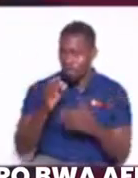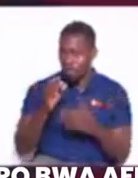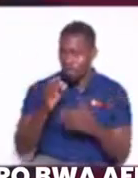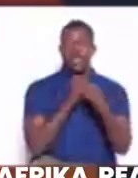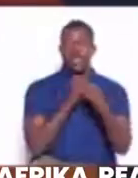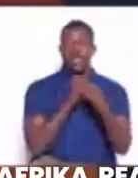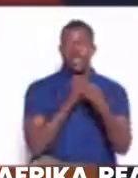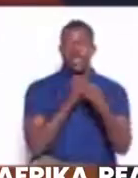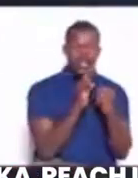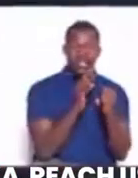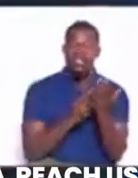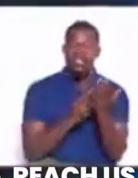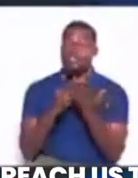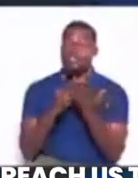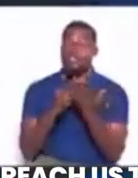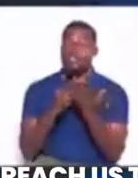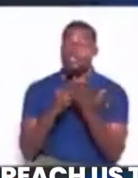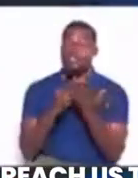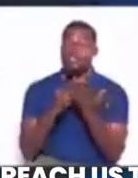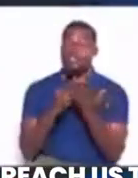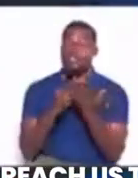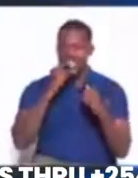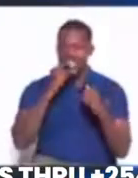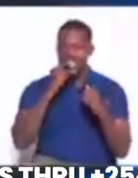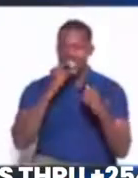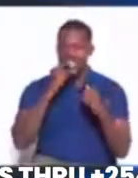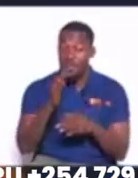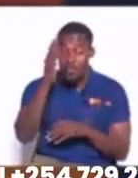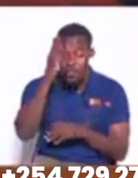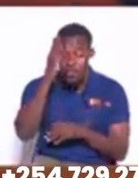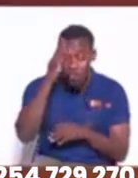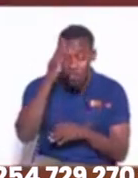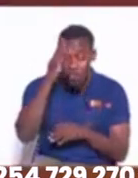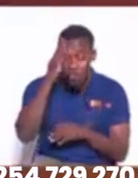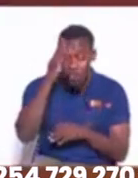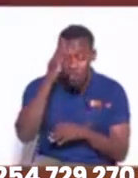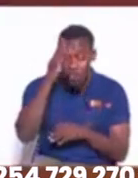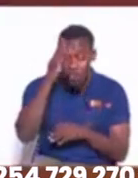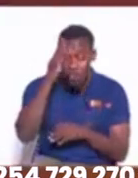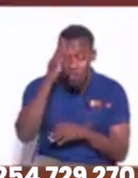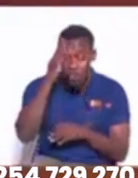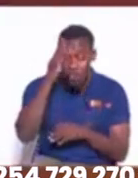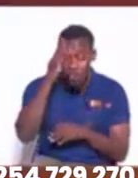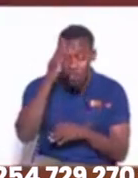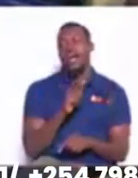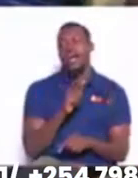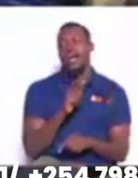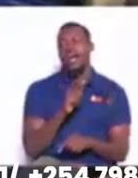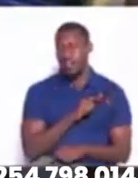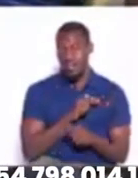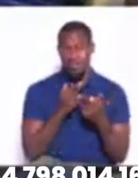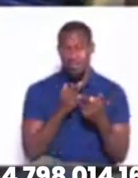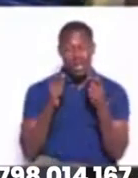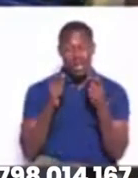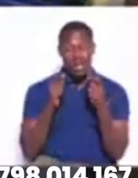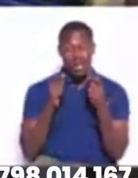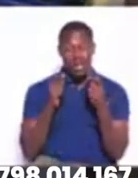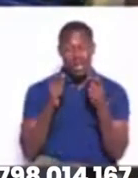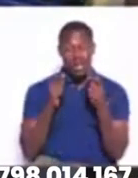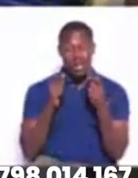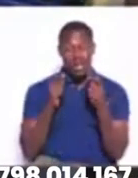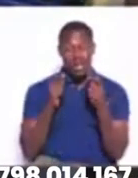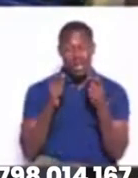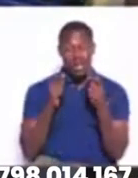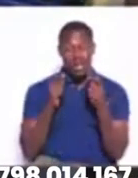you know these things, happy are you if you do them. Jesus said in John 10,